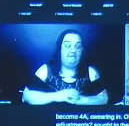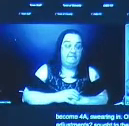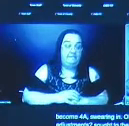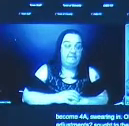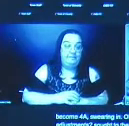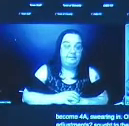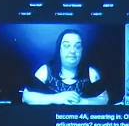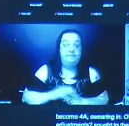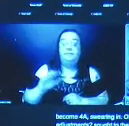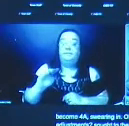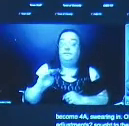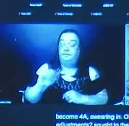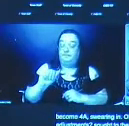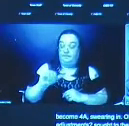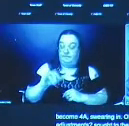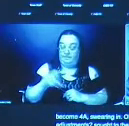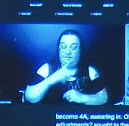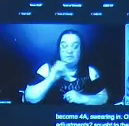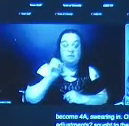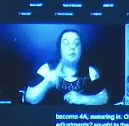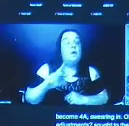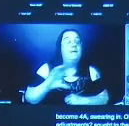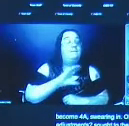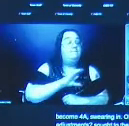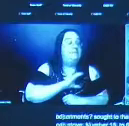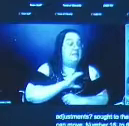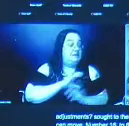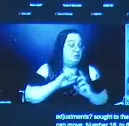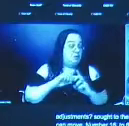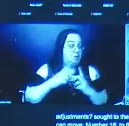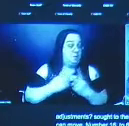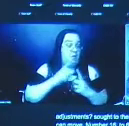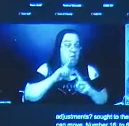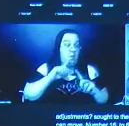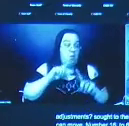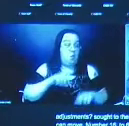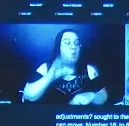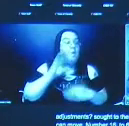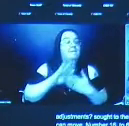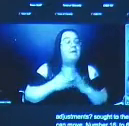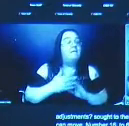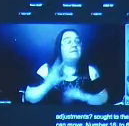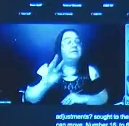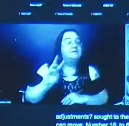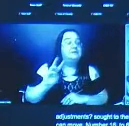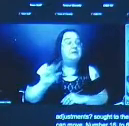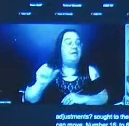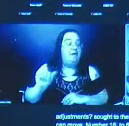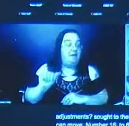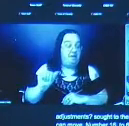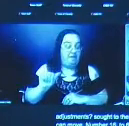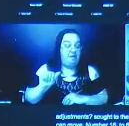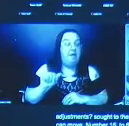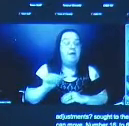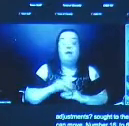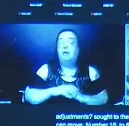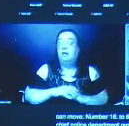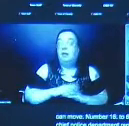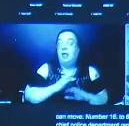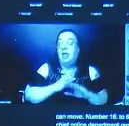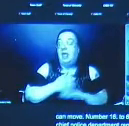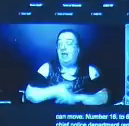All right, the police department report would become 6A after